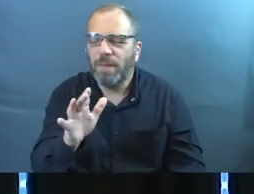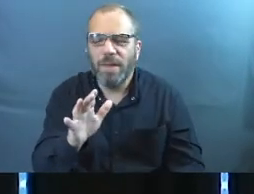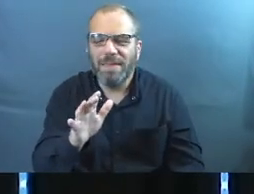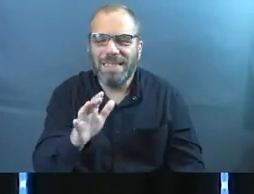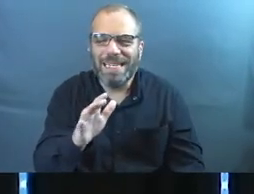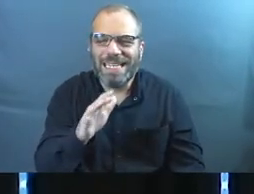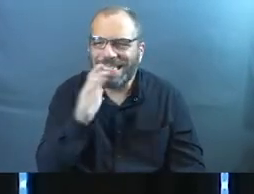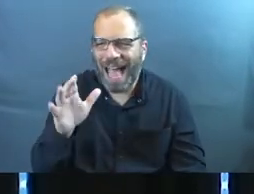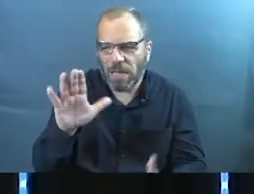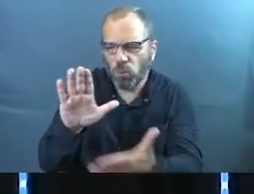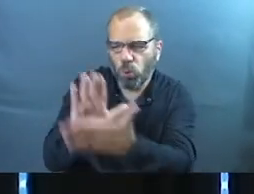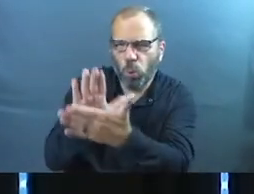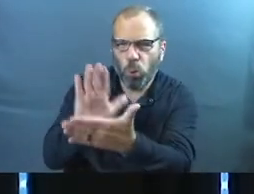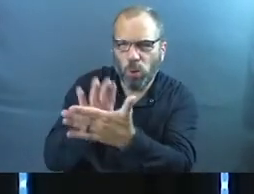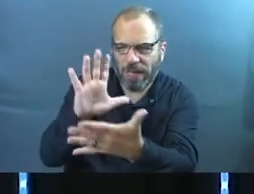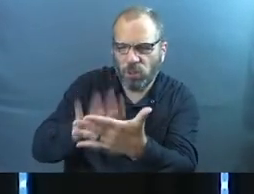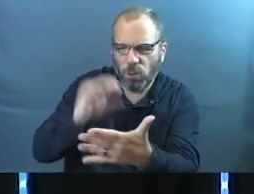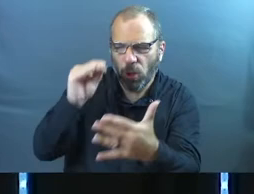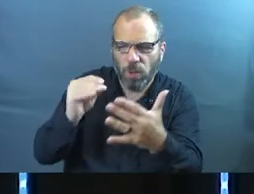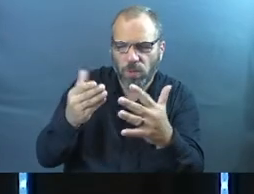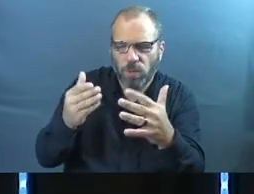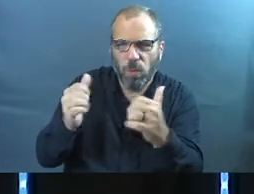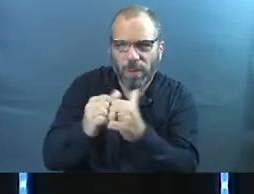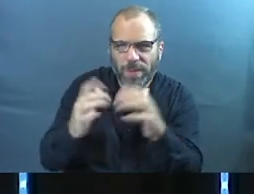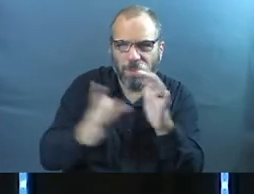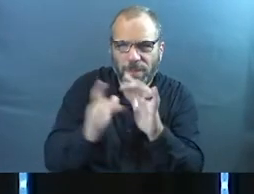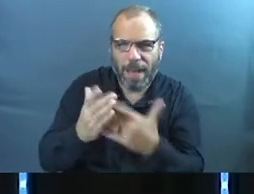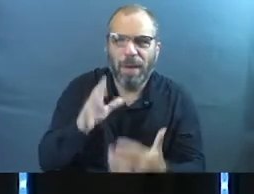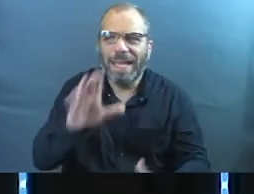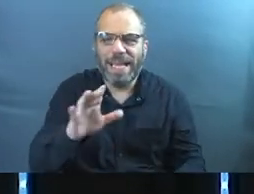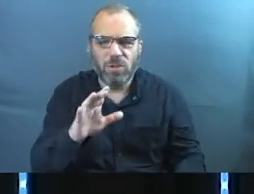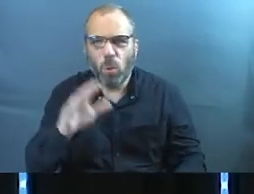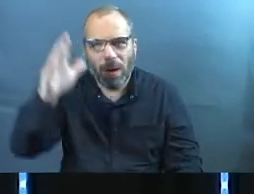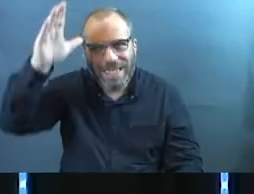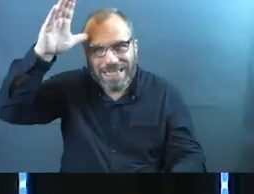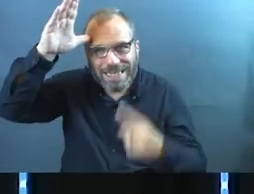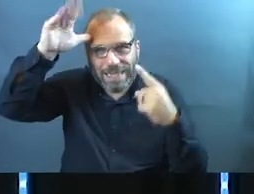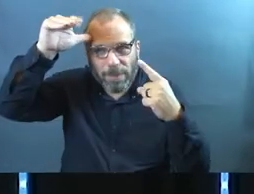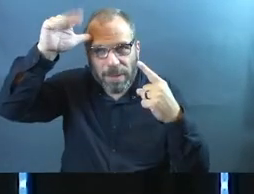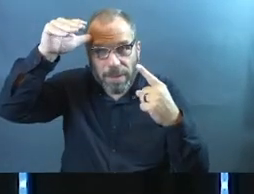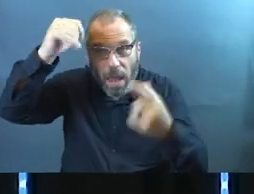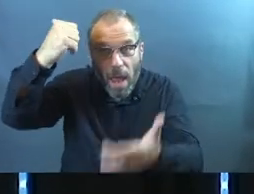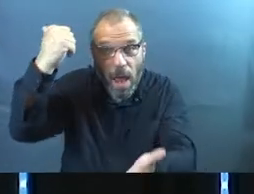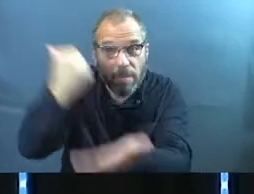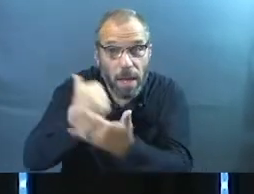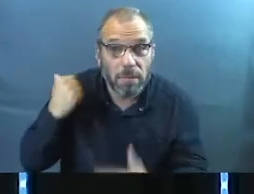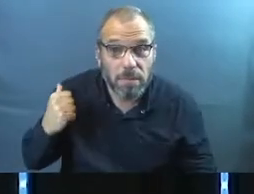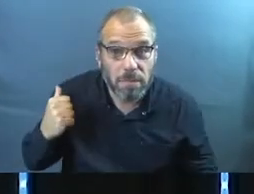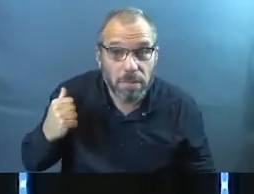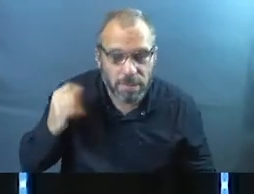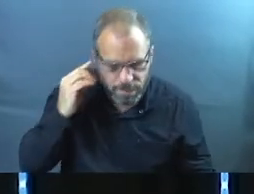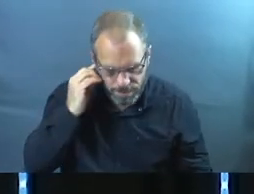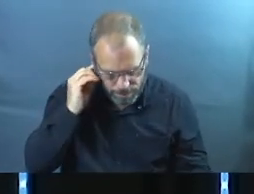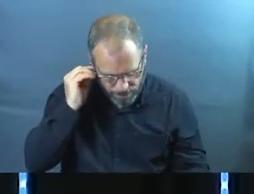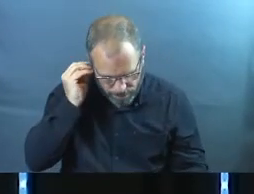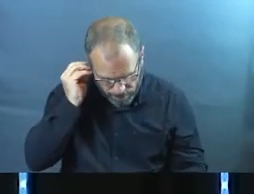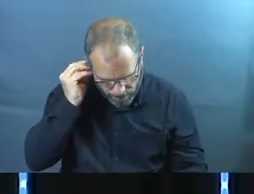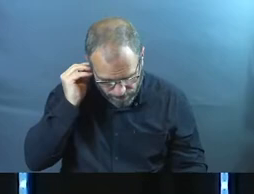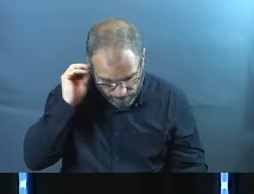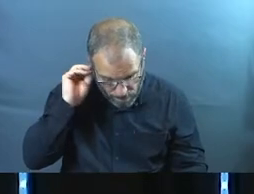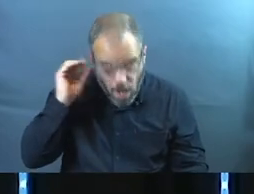your education that you bring as a Christian to the Word of God. It is your stubbornness. Can I get an amen? Bring